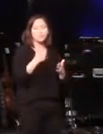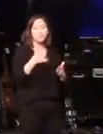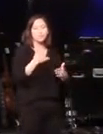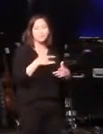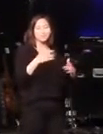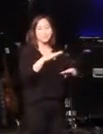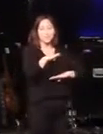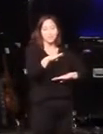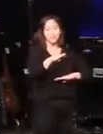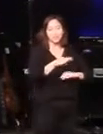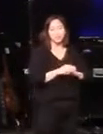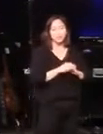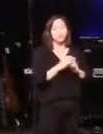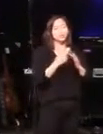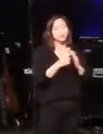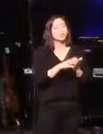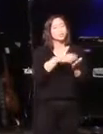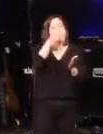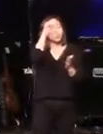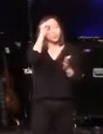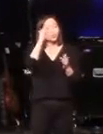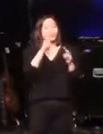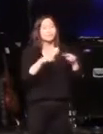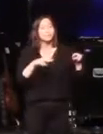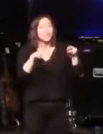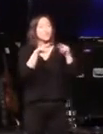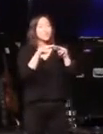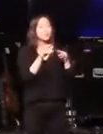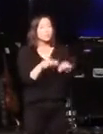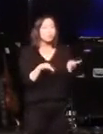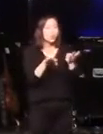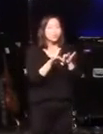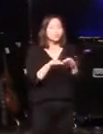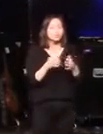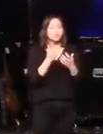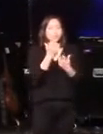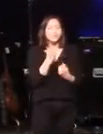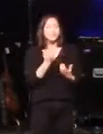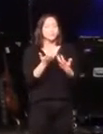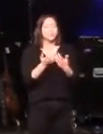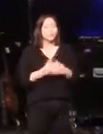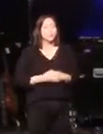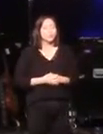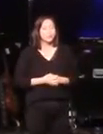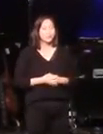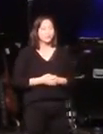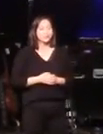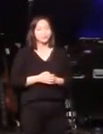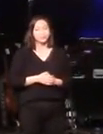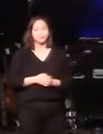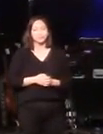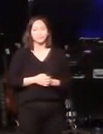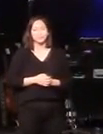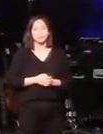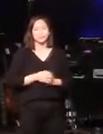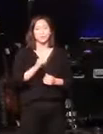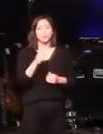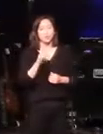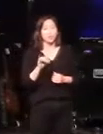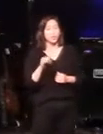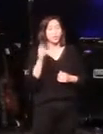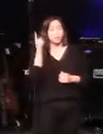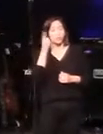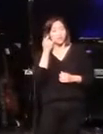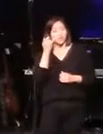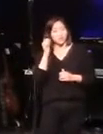importance. Can I live in a box? Jody thinks that I'd be fine in a cardboard box. Chances are she's right. Because